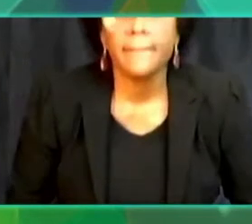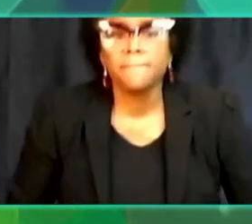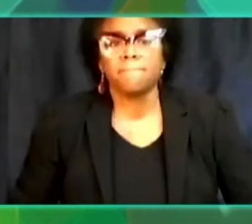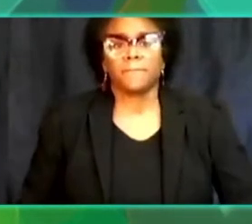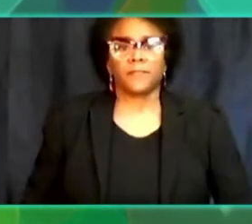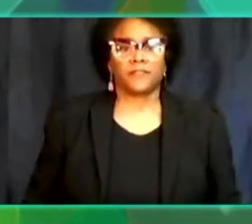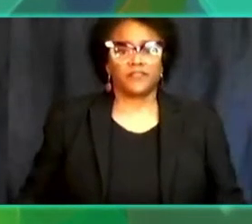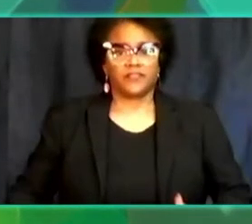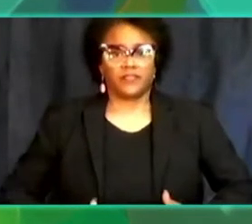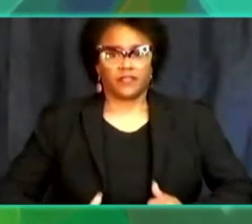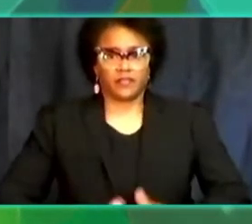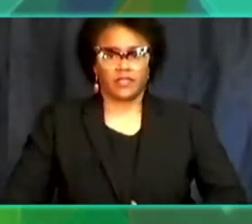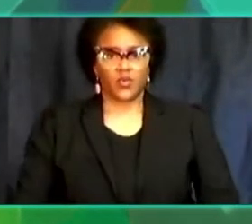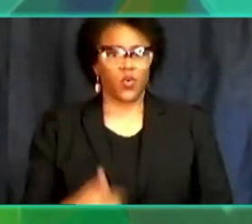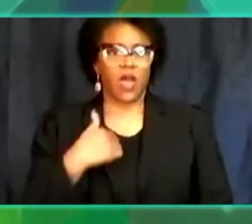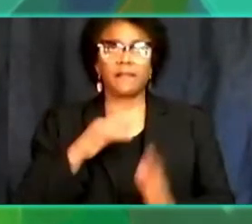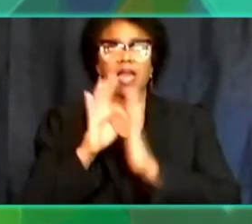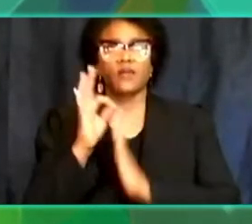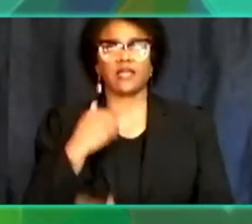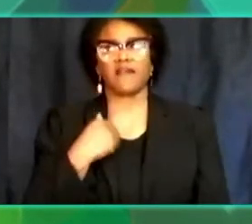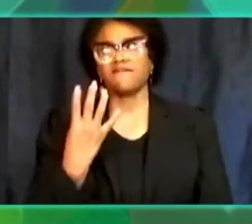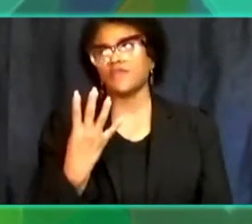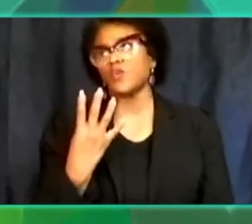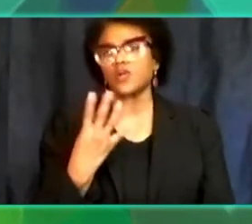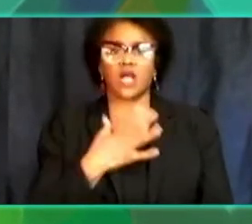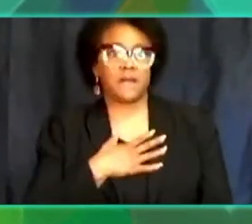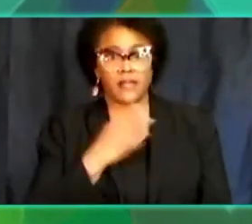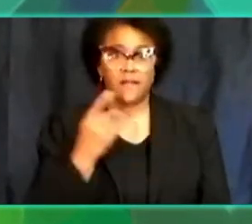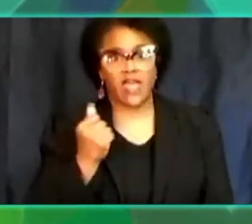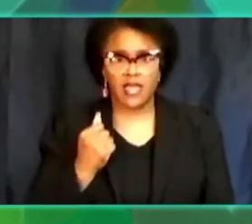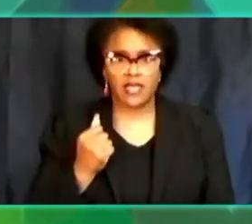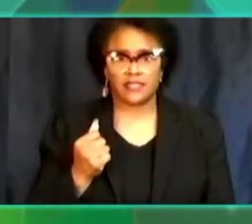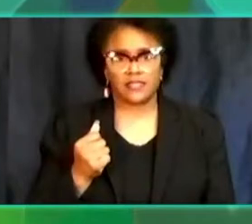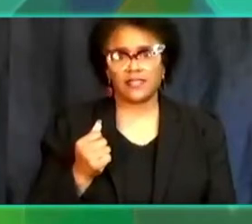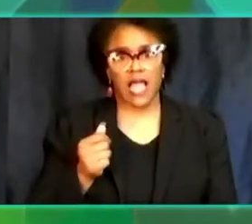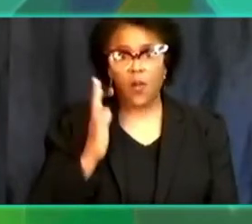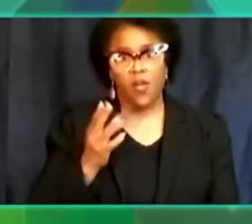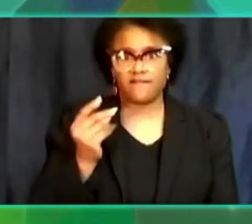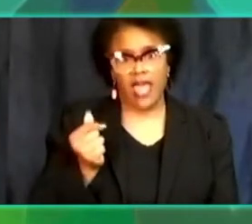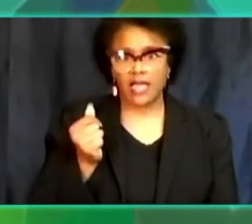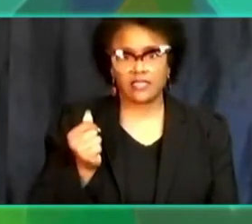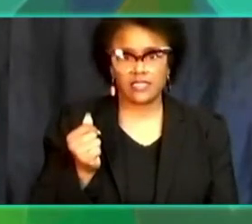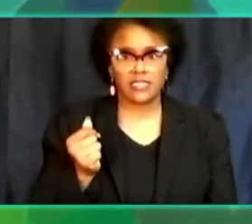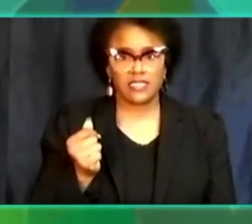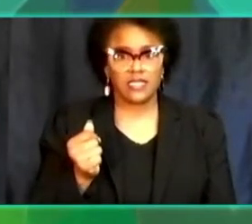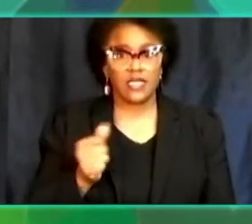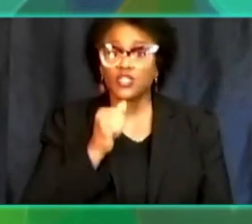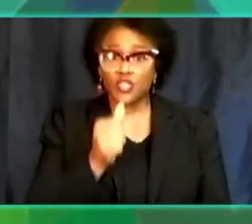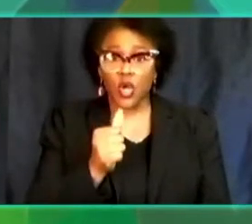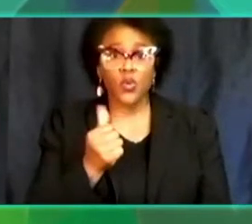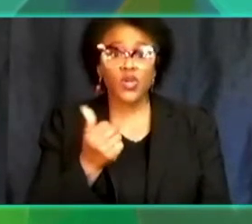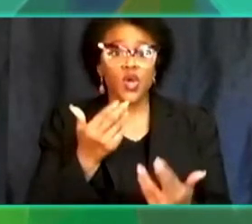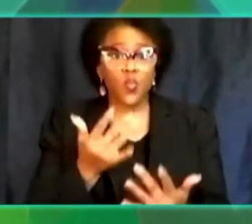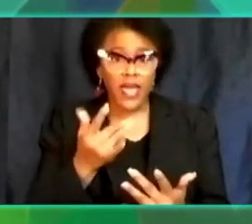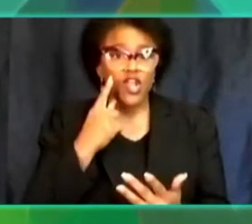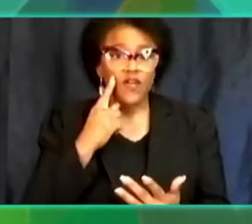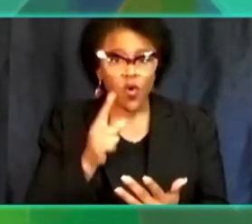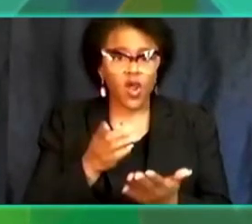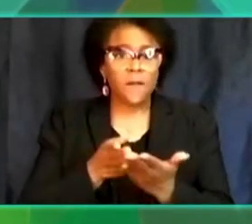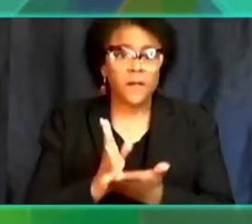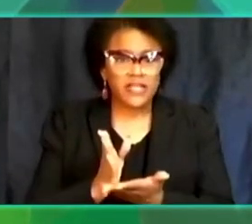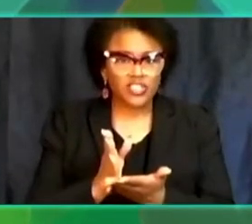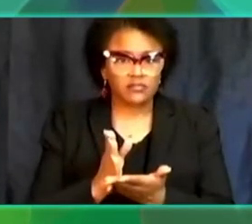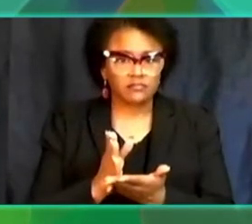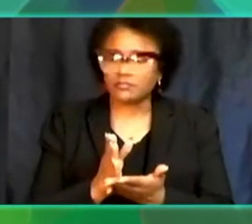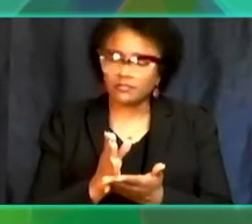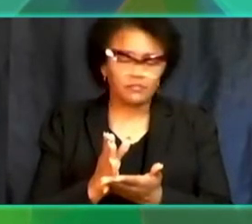I'm like counting. I have four, so I'll say it real quick. Like, that's flowing. Don't wait for permission. Don't wait for